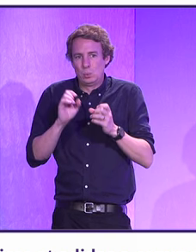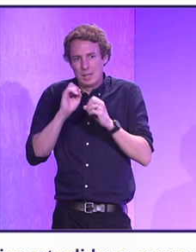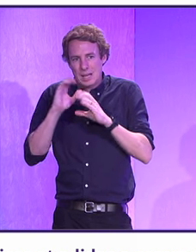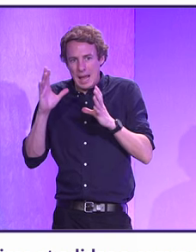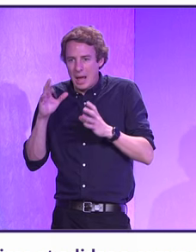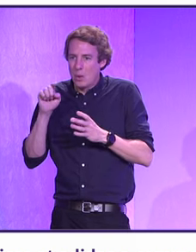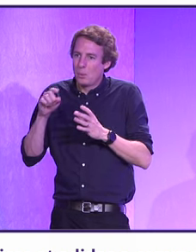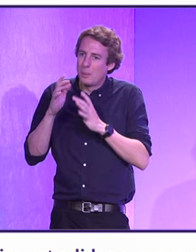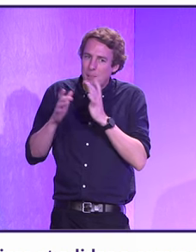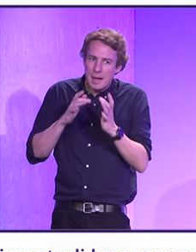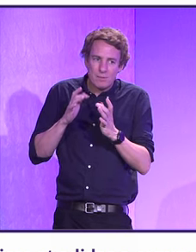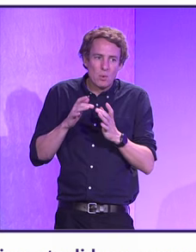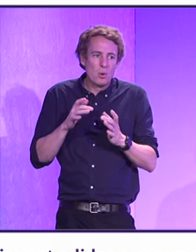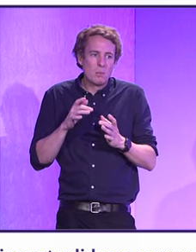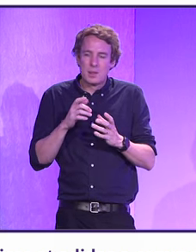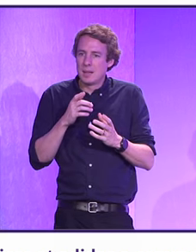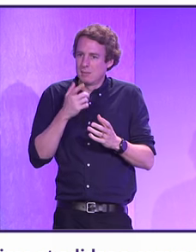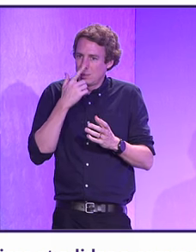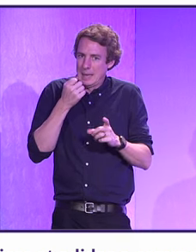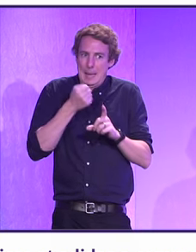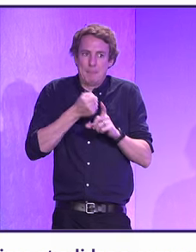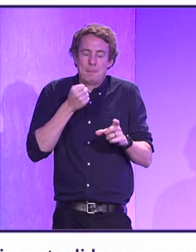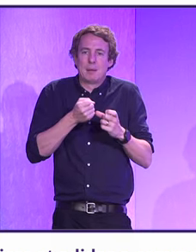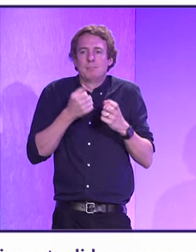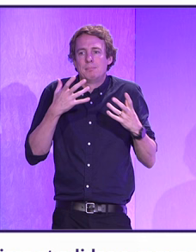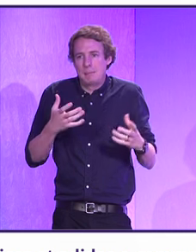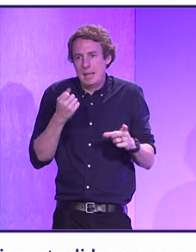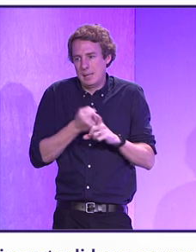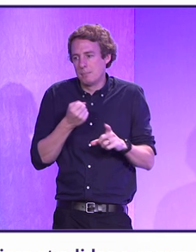containers or the clusters in the cloud, and then the attack is like massive.